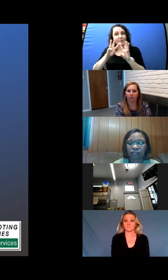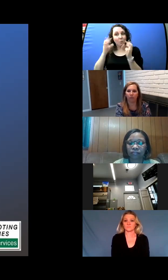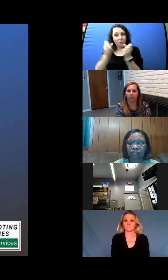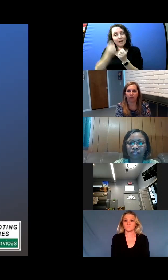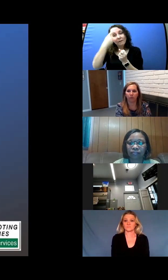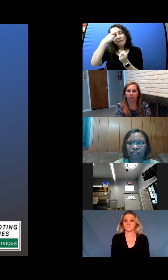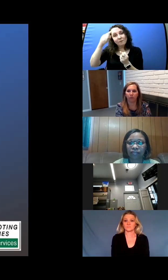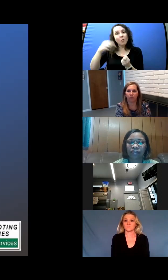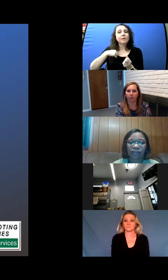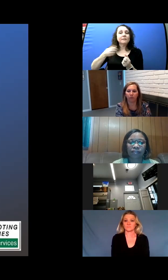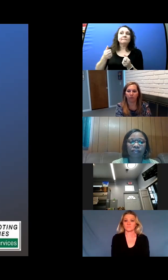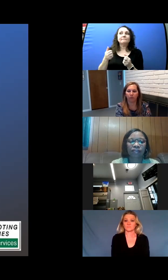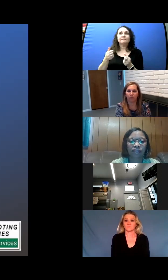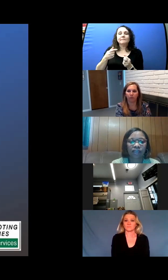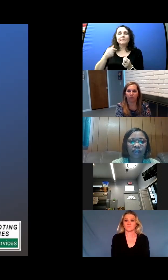citizens.